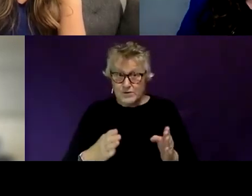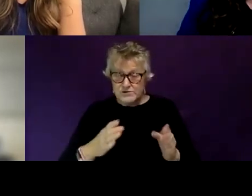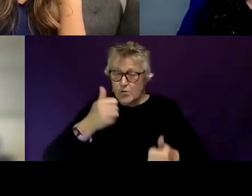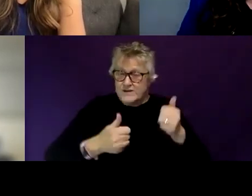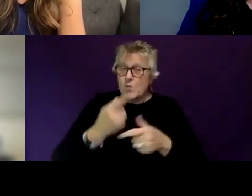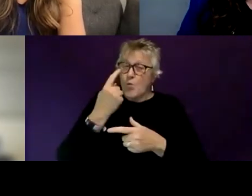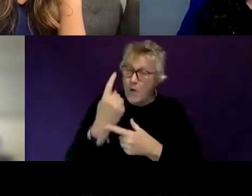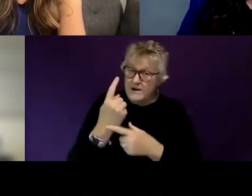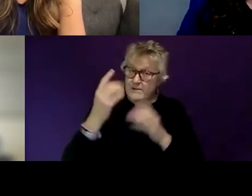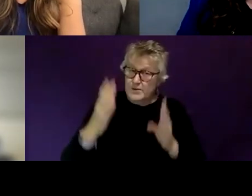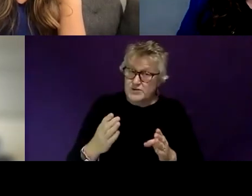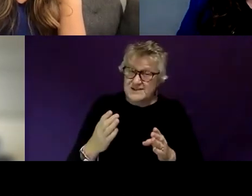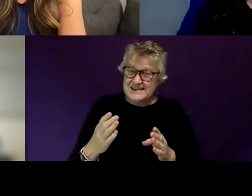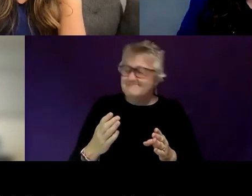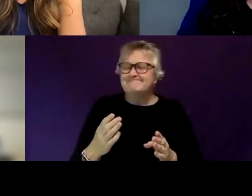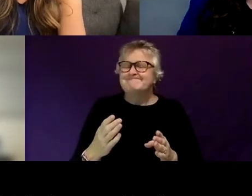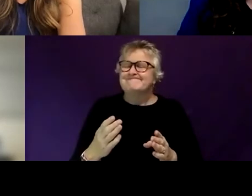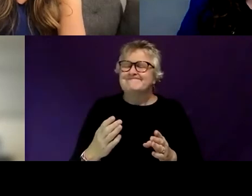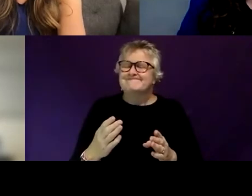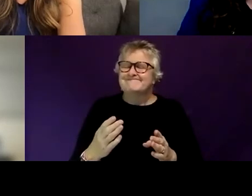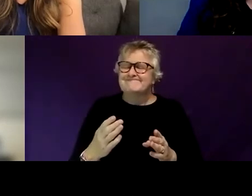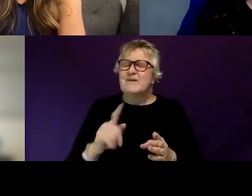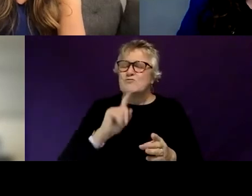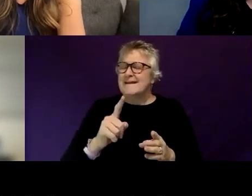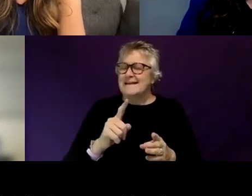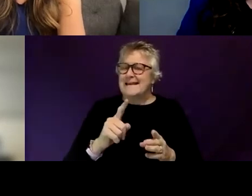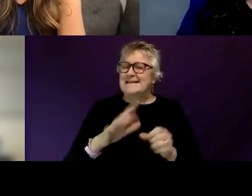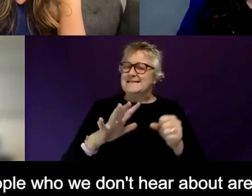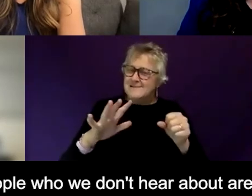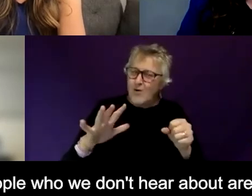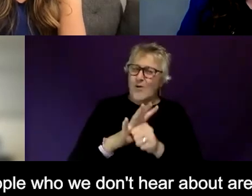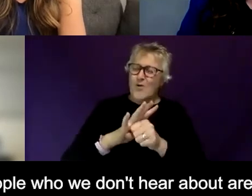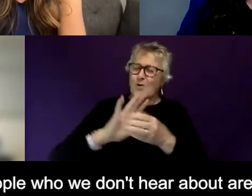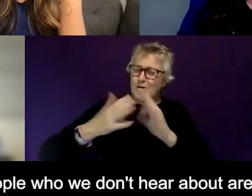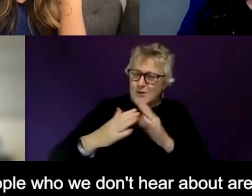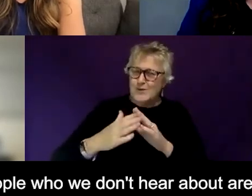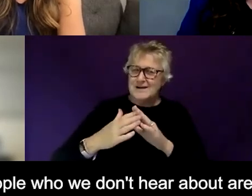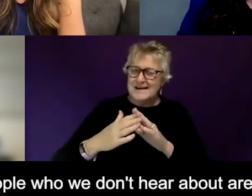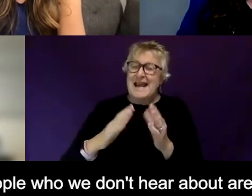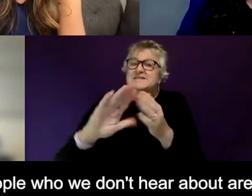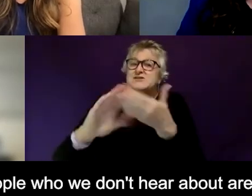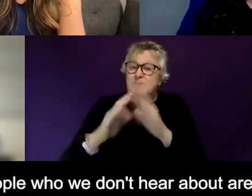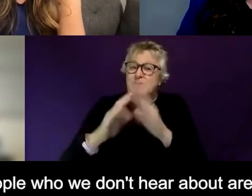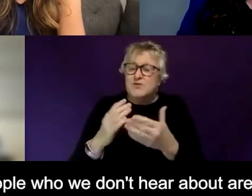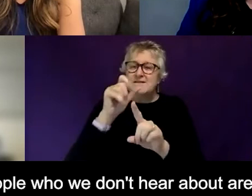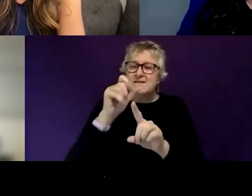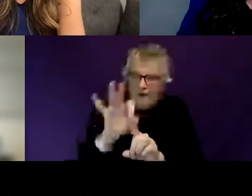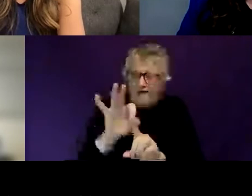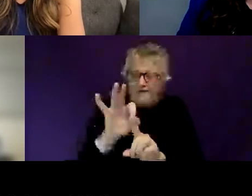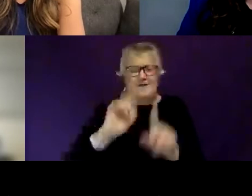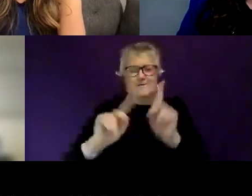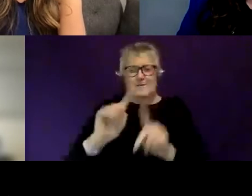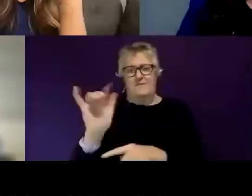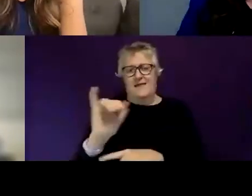a community effort. And that's something that I think that we need to stress and continue, is that these people who we don't